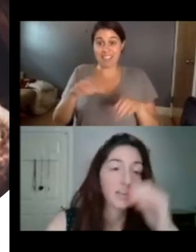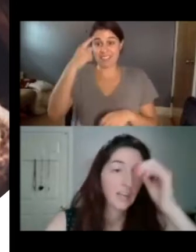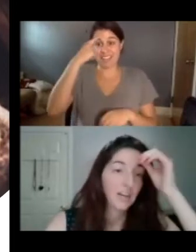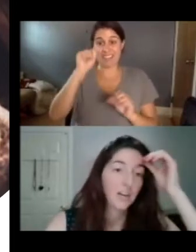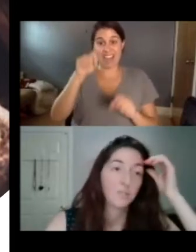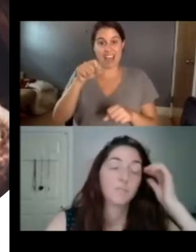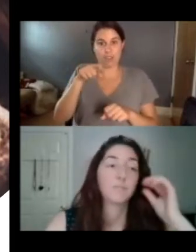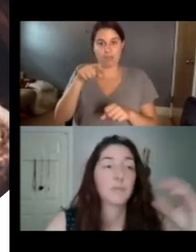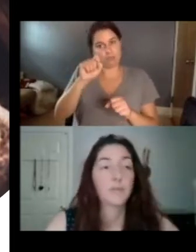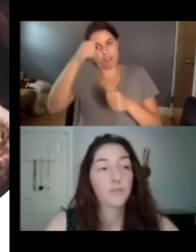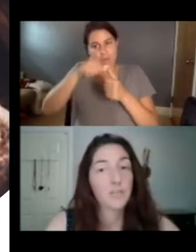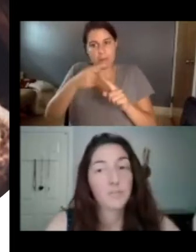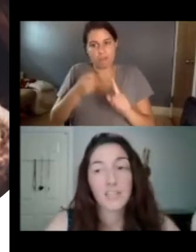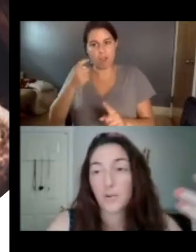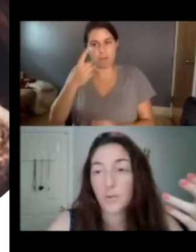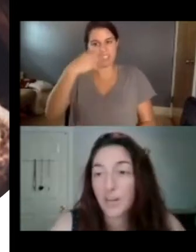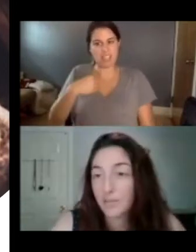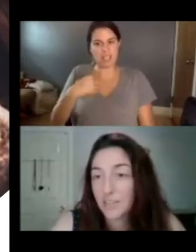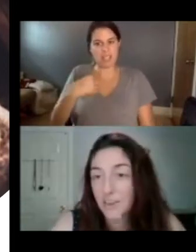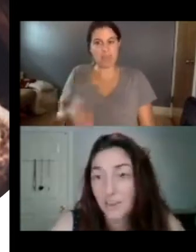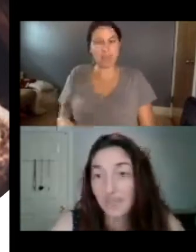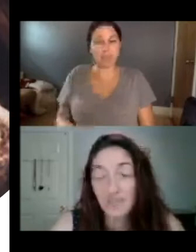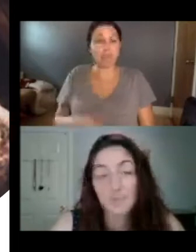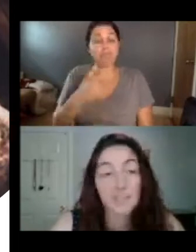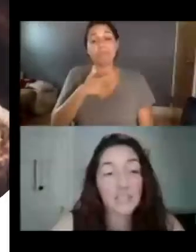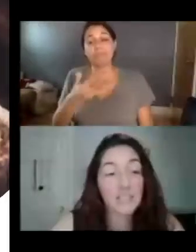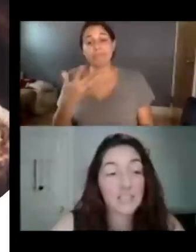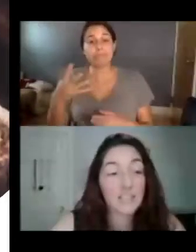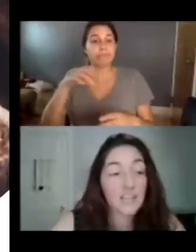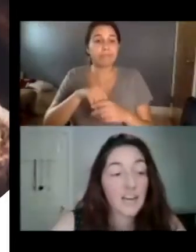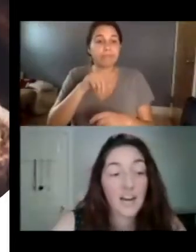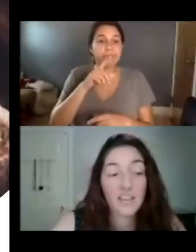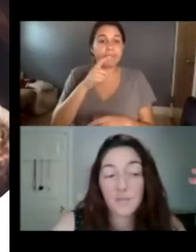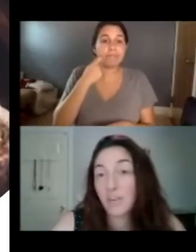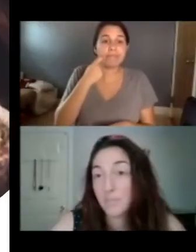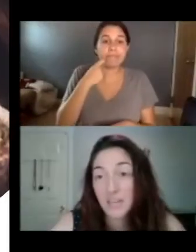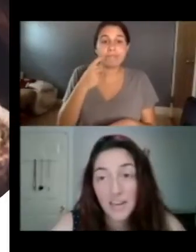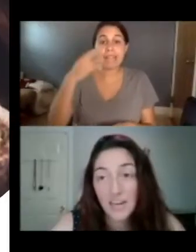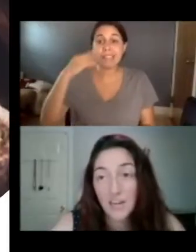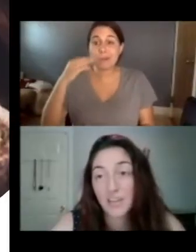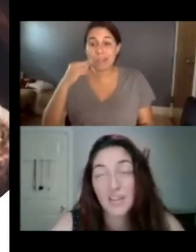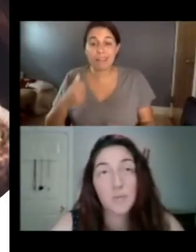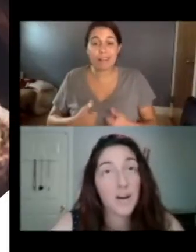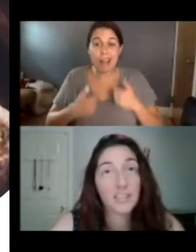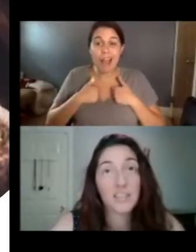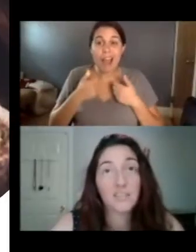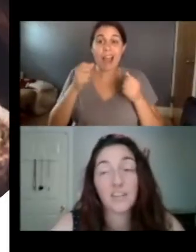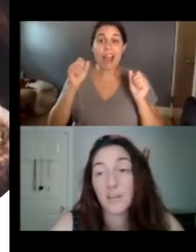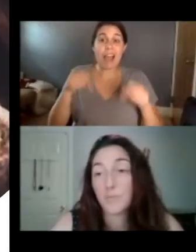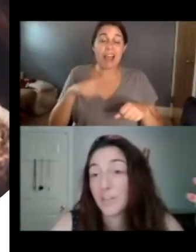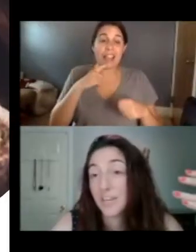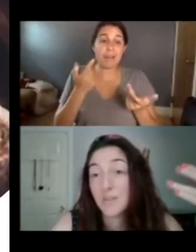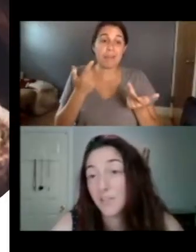sleep. Typical dreams incorporate recent waking life experiences. They can be very mundane, or they can be